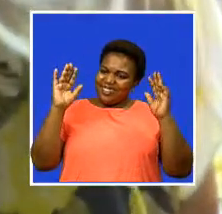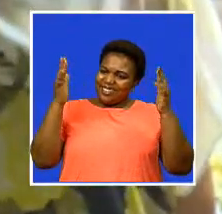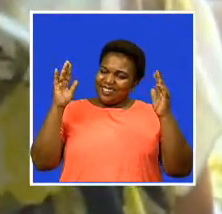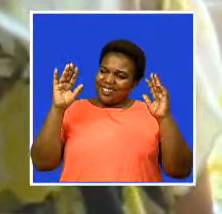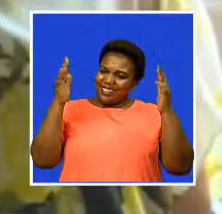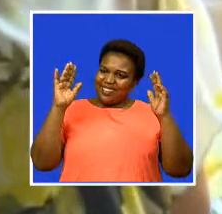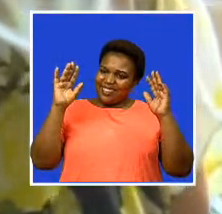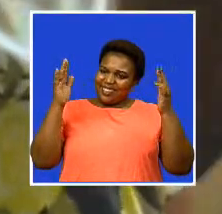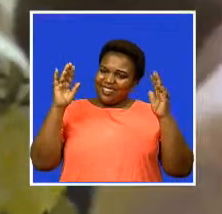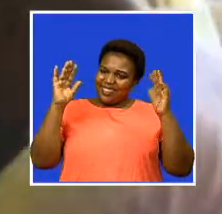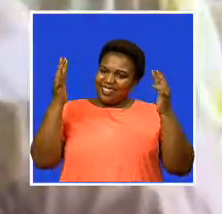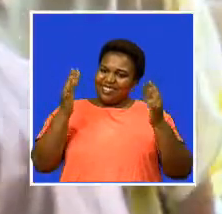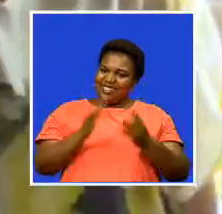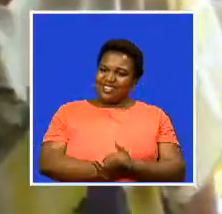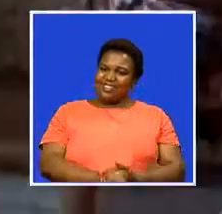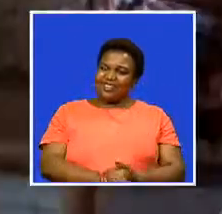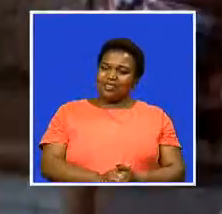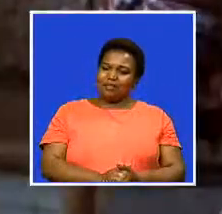ukuthi